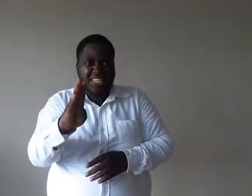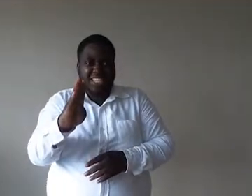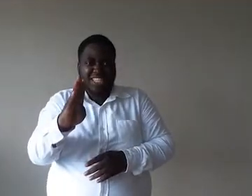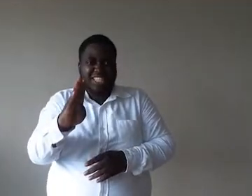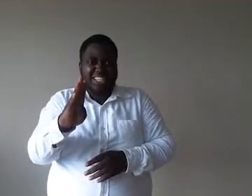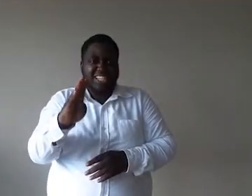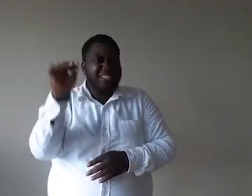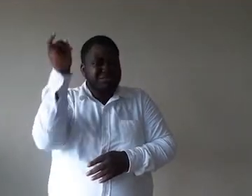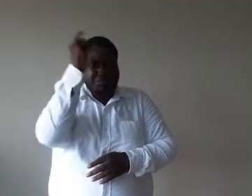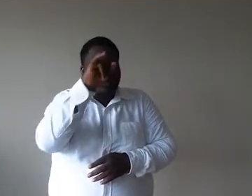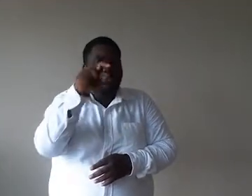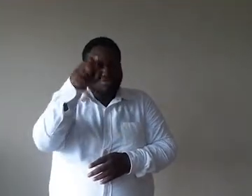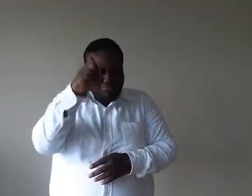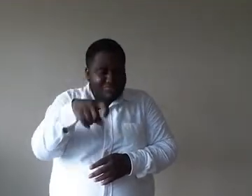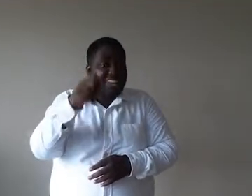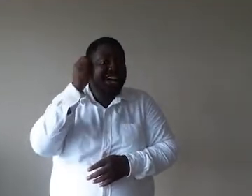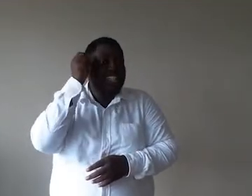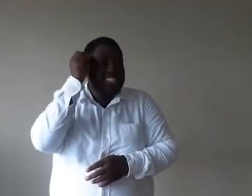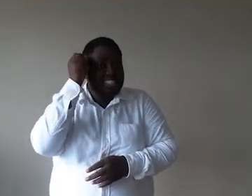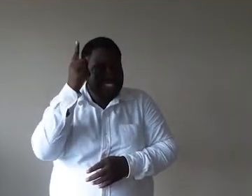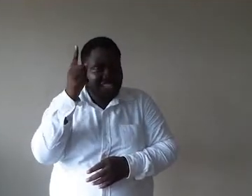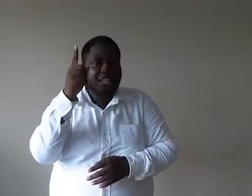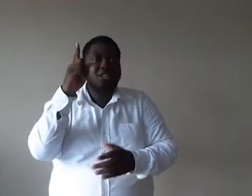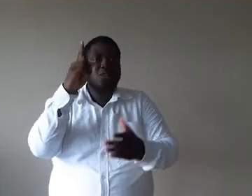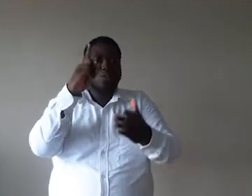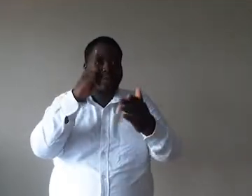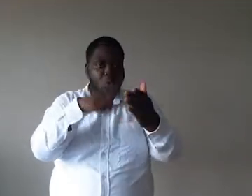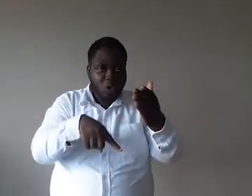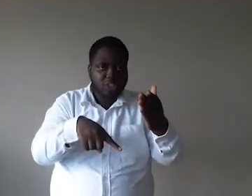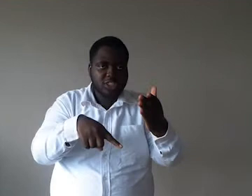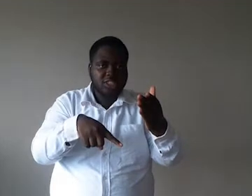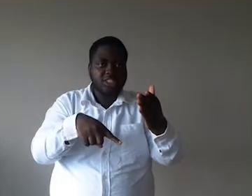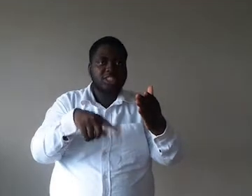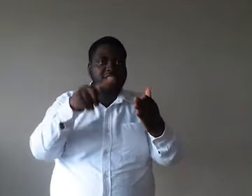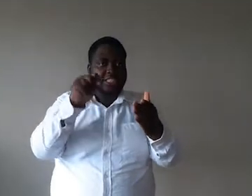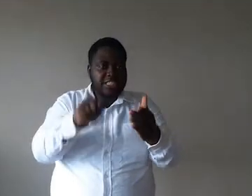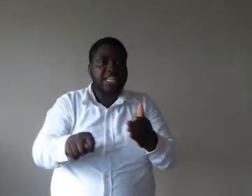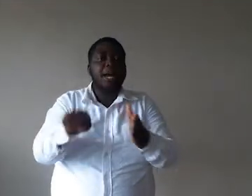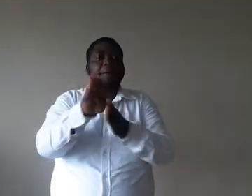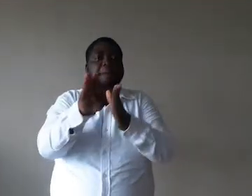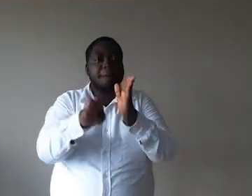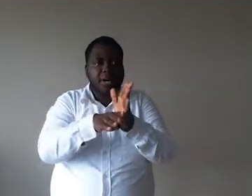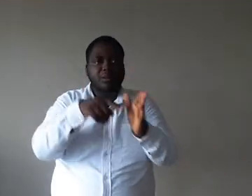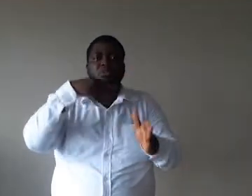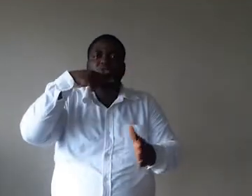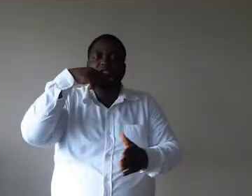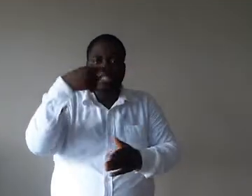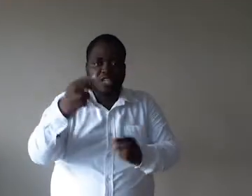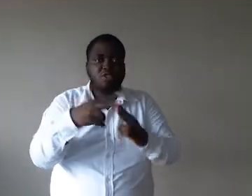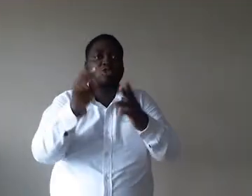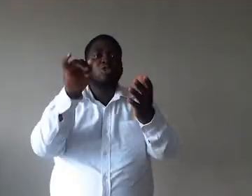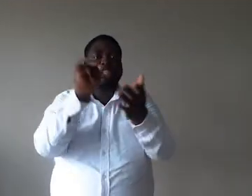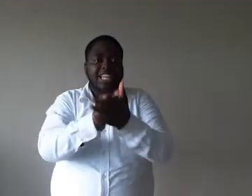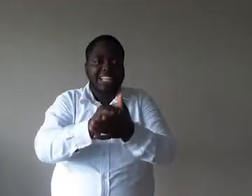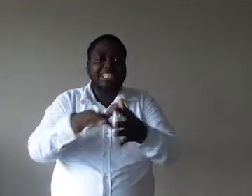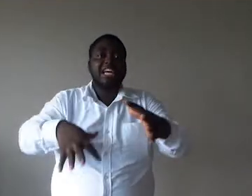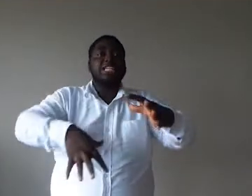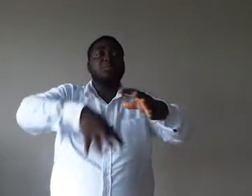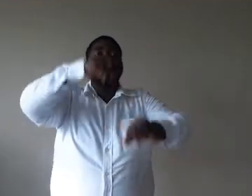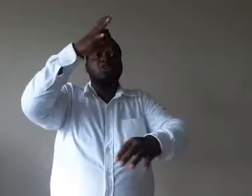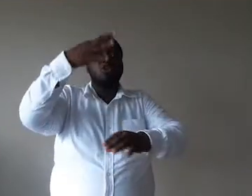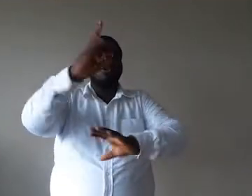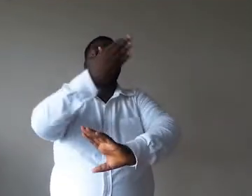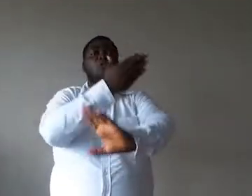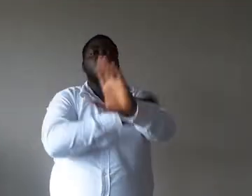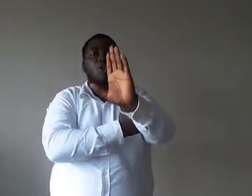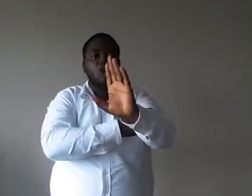cannot be understood, please don't accept that answer. Because in 2 Timothy chapter 2, verse 15, the Bible